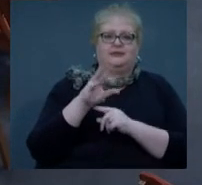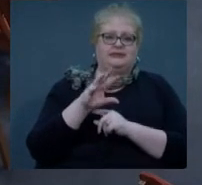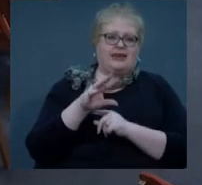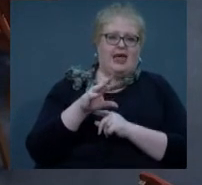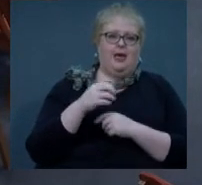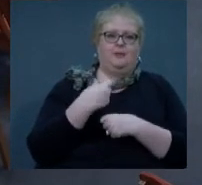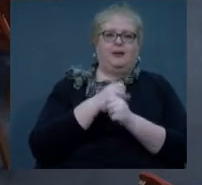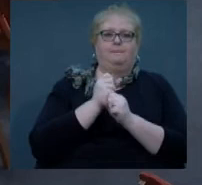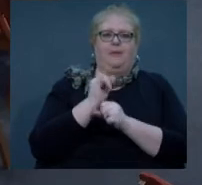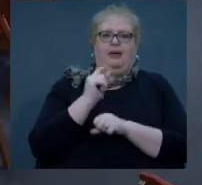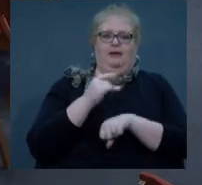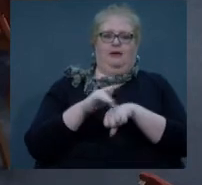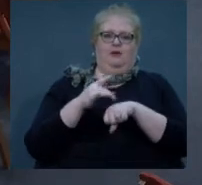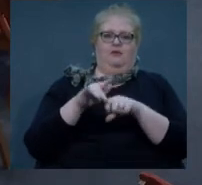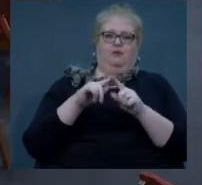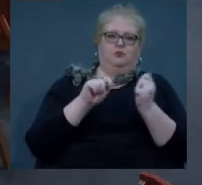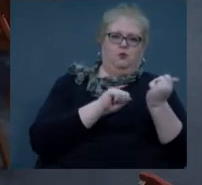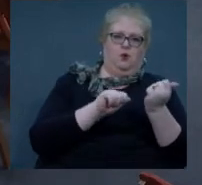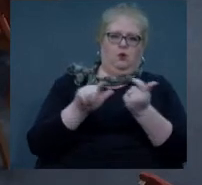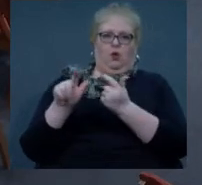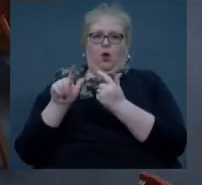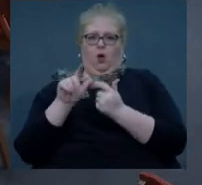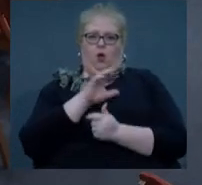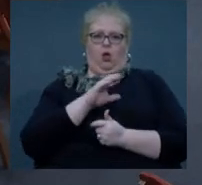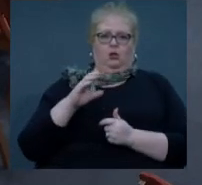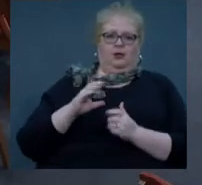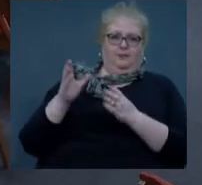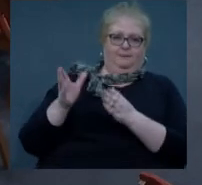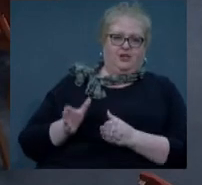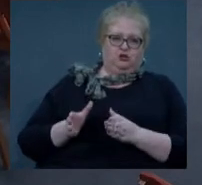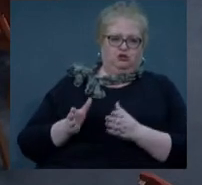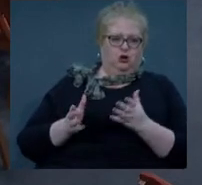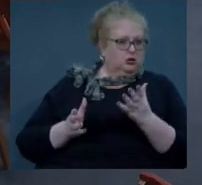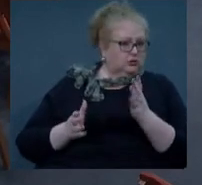commissioners? Is that what you said? Yeah,